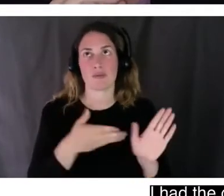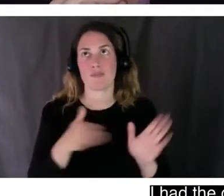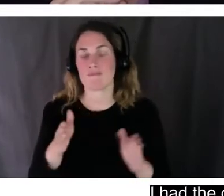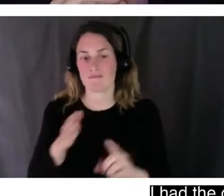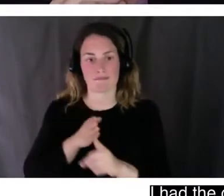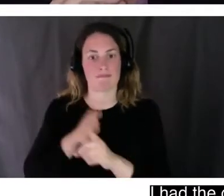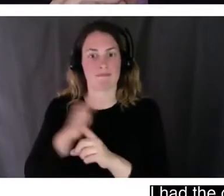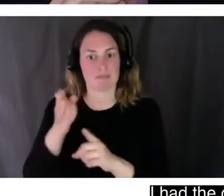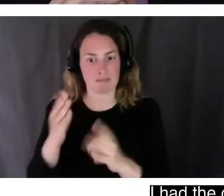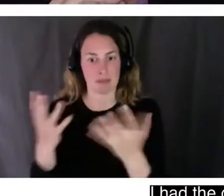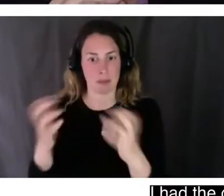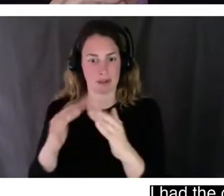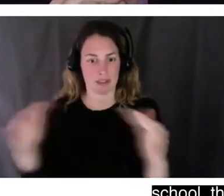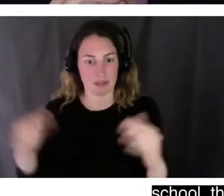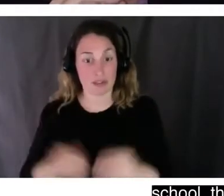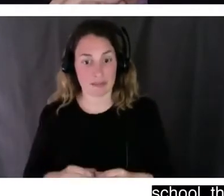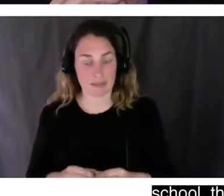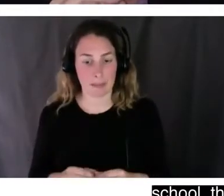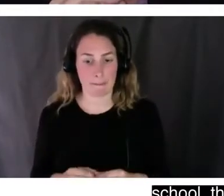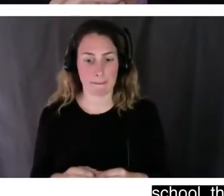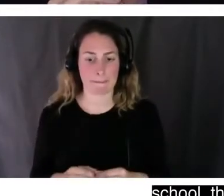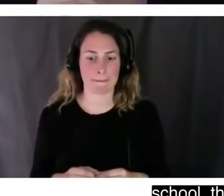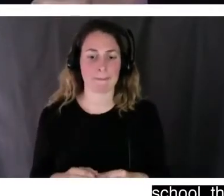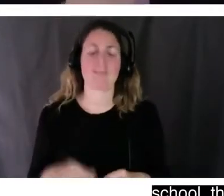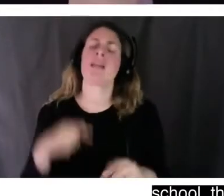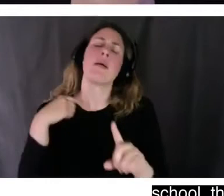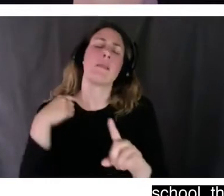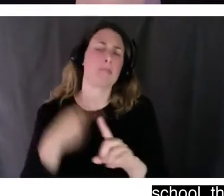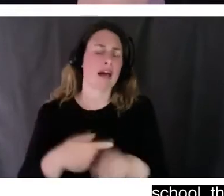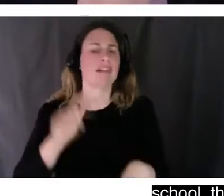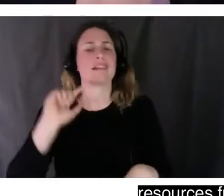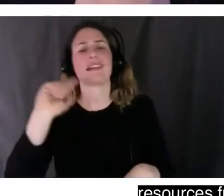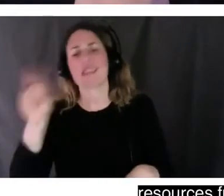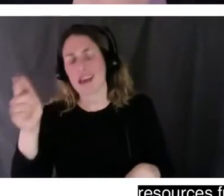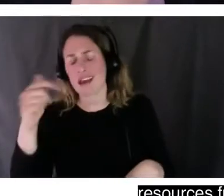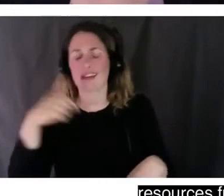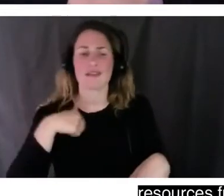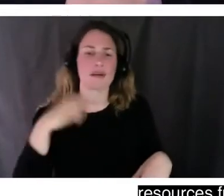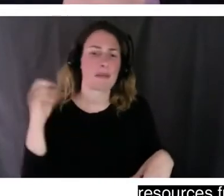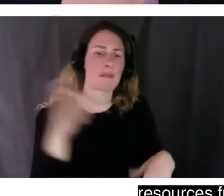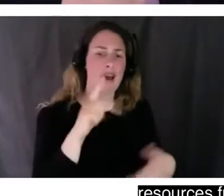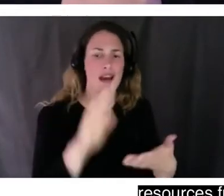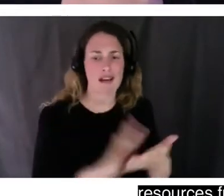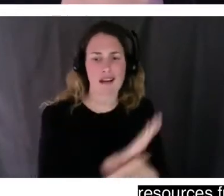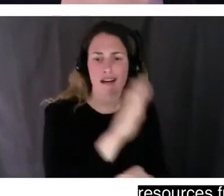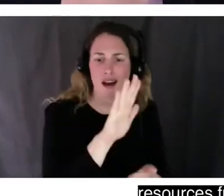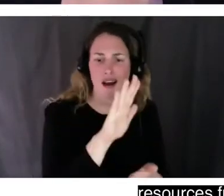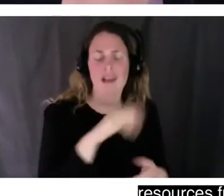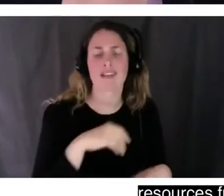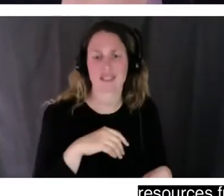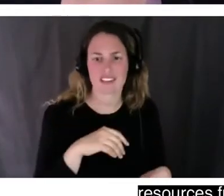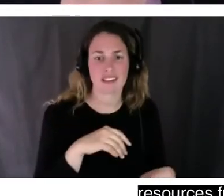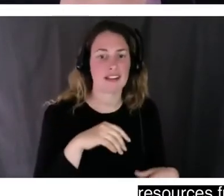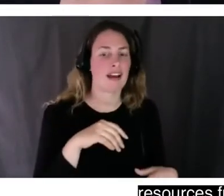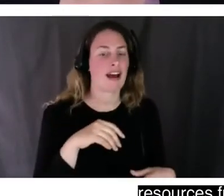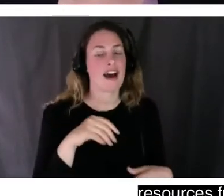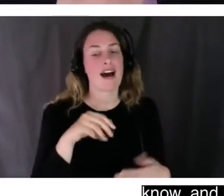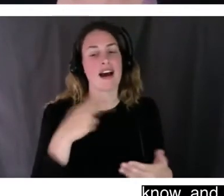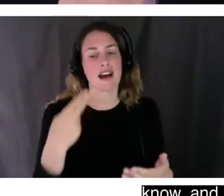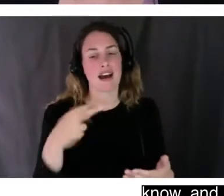the opportunity, and I went back to school, then, I studied human resources from a textbook